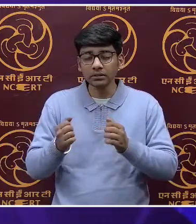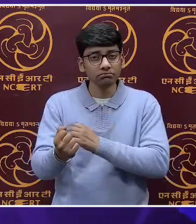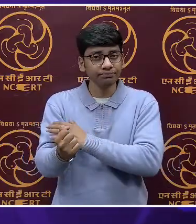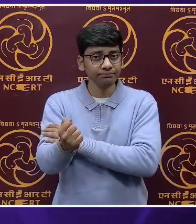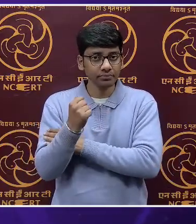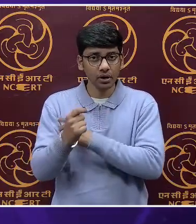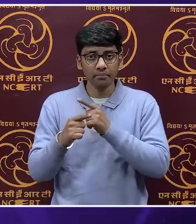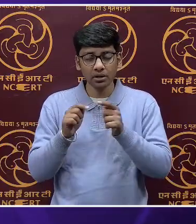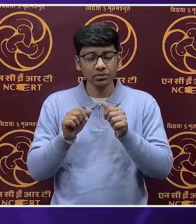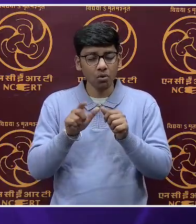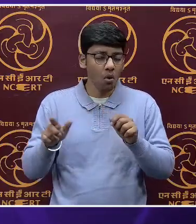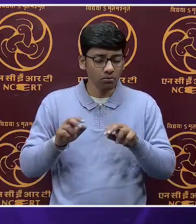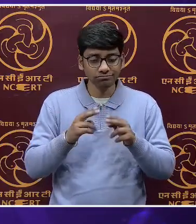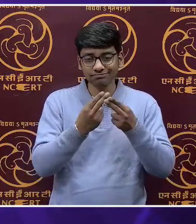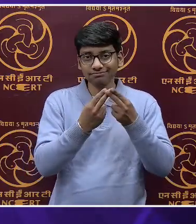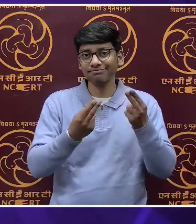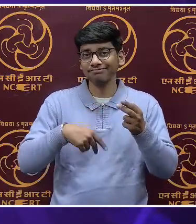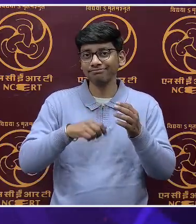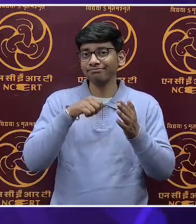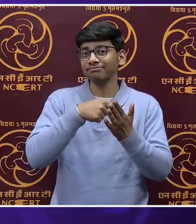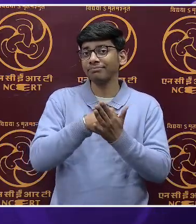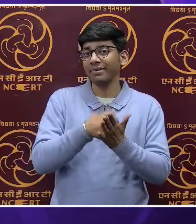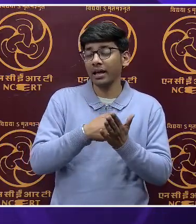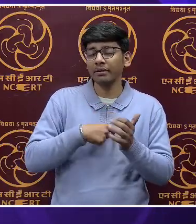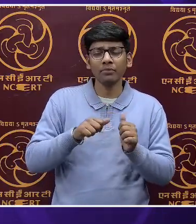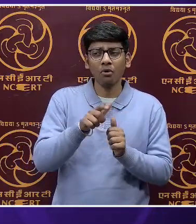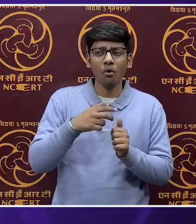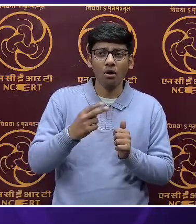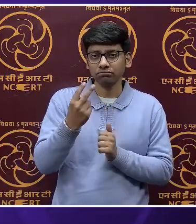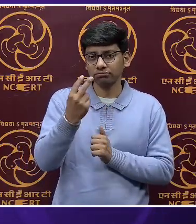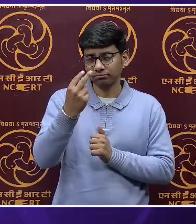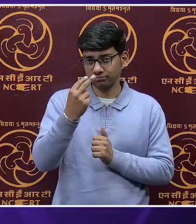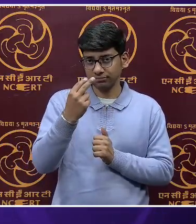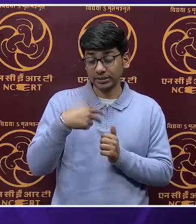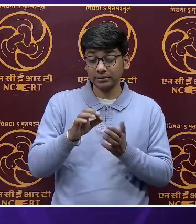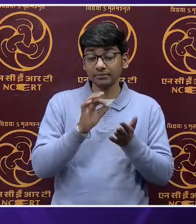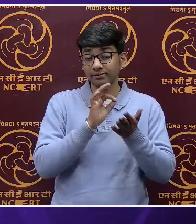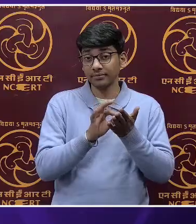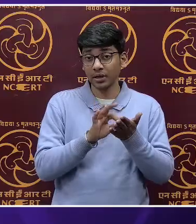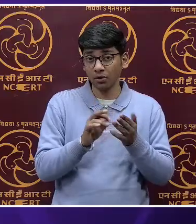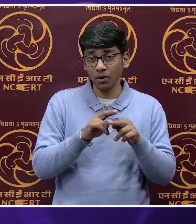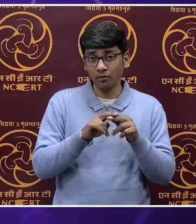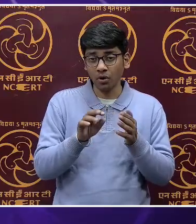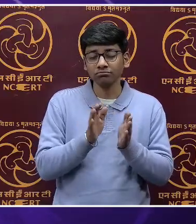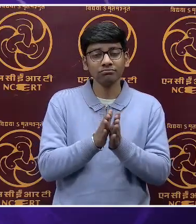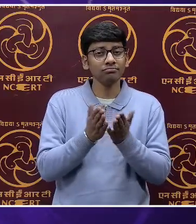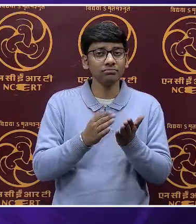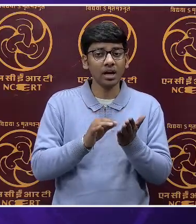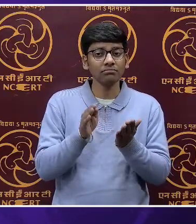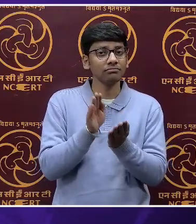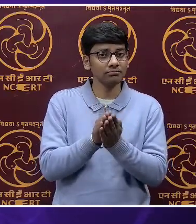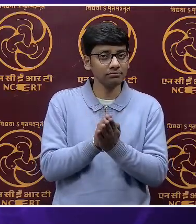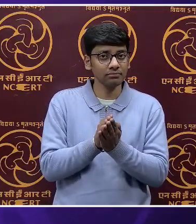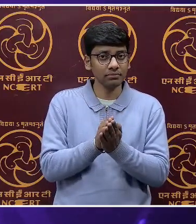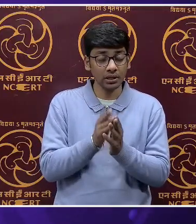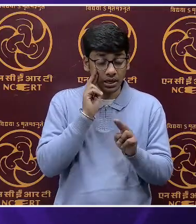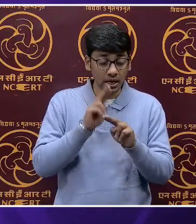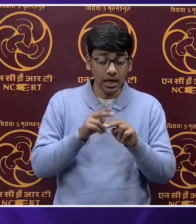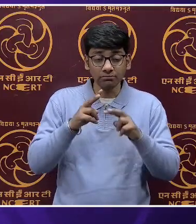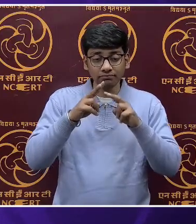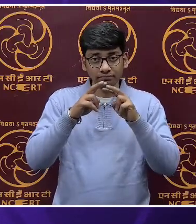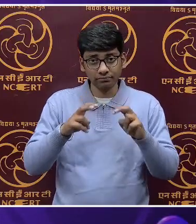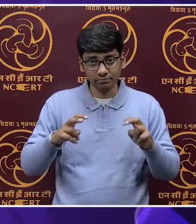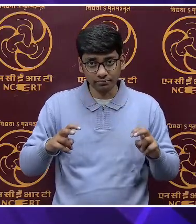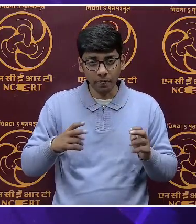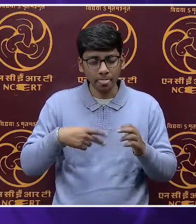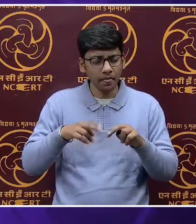themes which are underlying throughout our story, and I would love my viewers to keep noticing much more themes go under the details